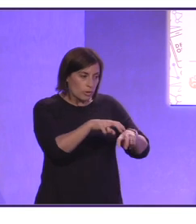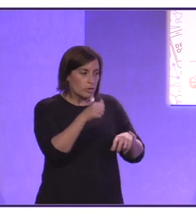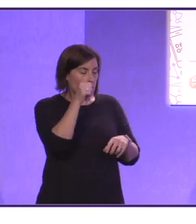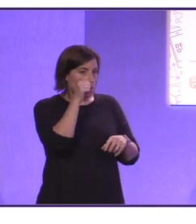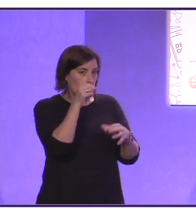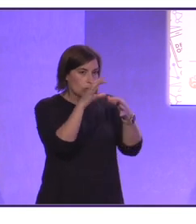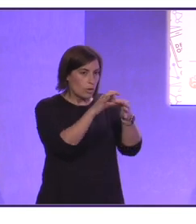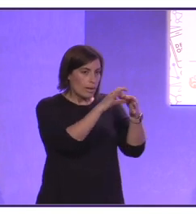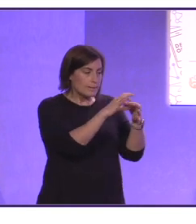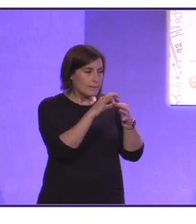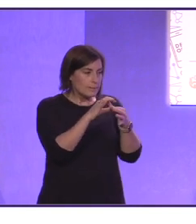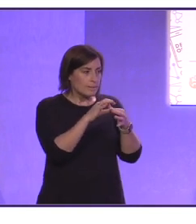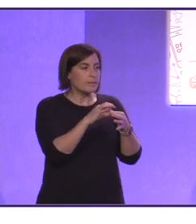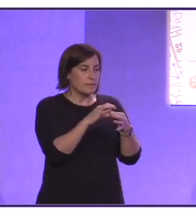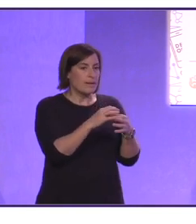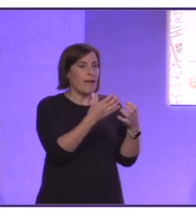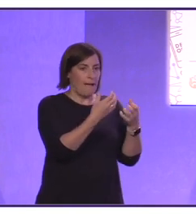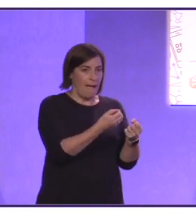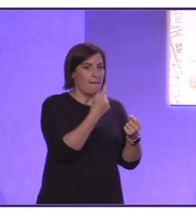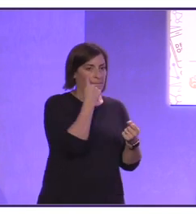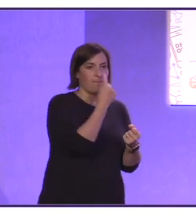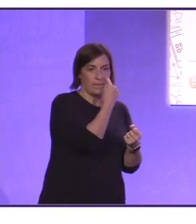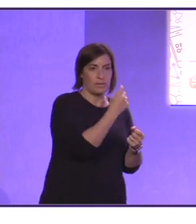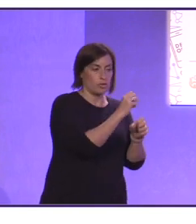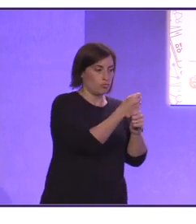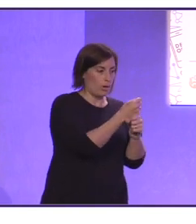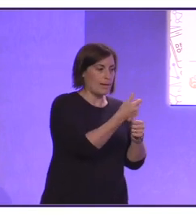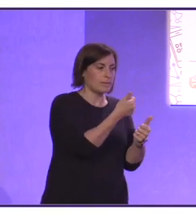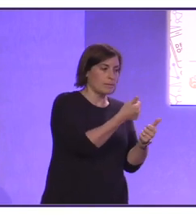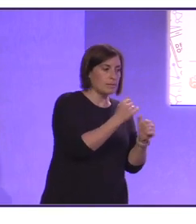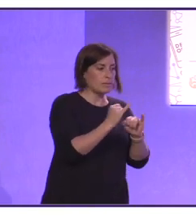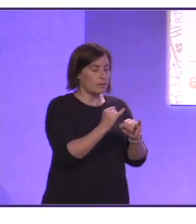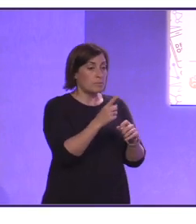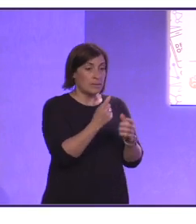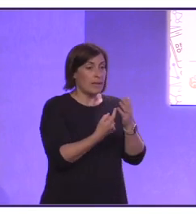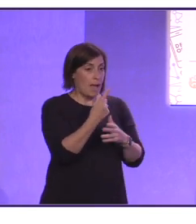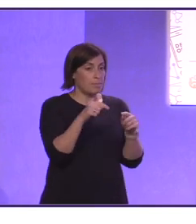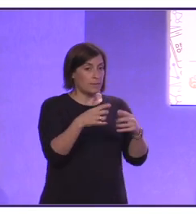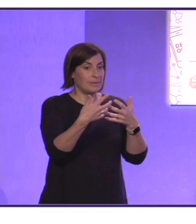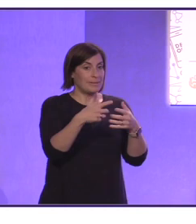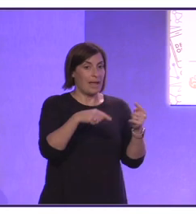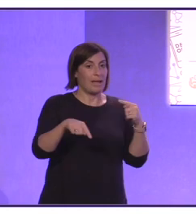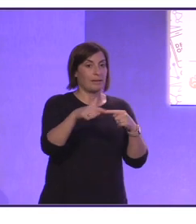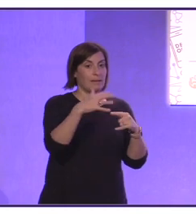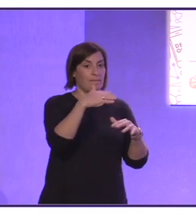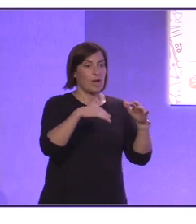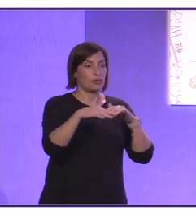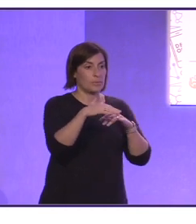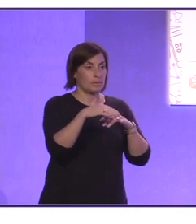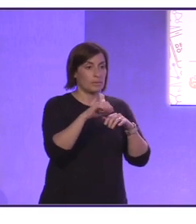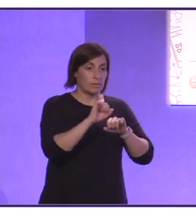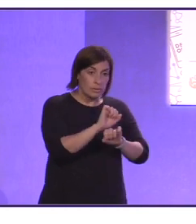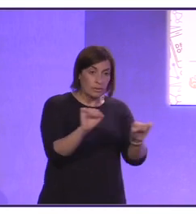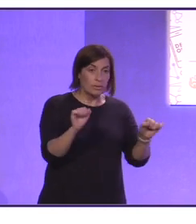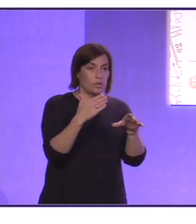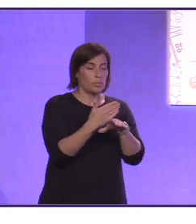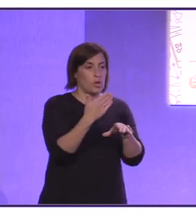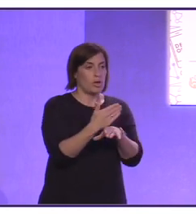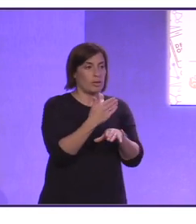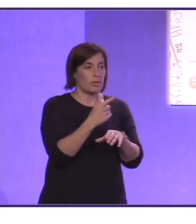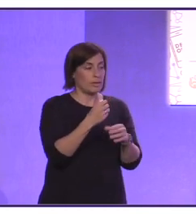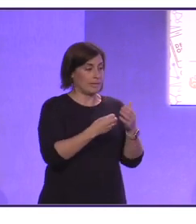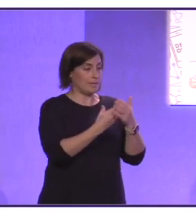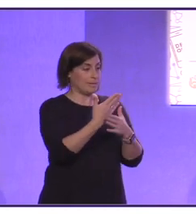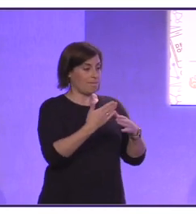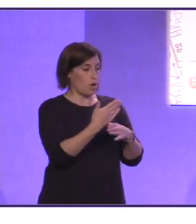connected, it's also backed up by things that happen. And it's happening here in technology. It's happening in the environments in which we work in. DevOps